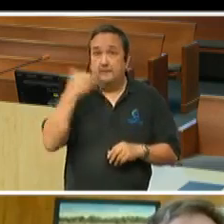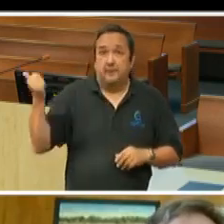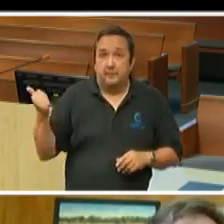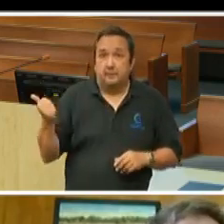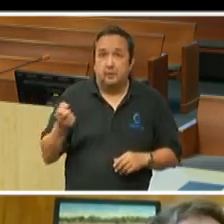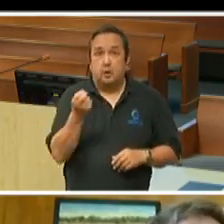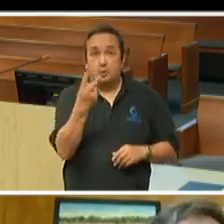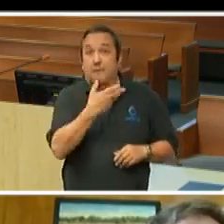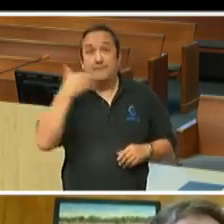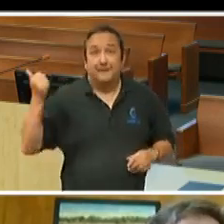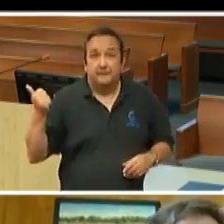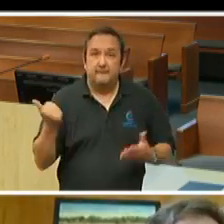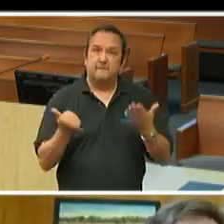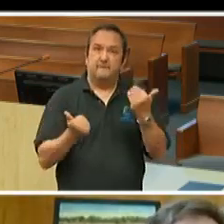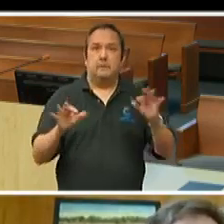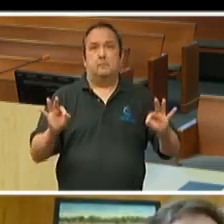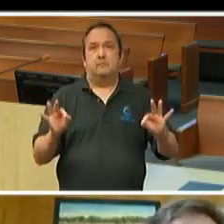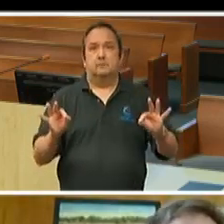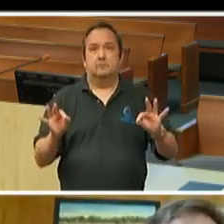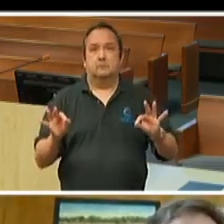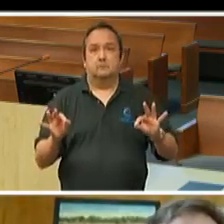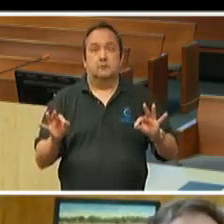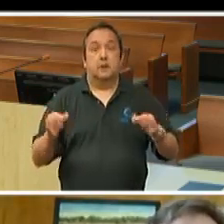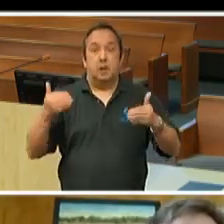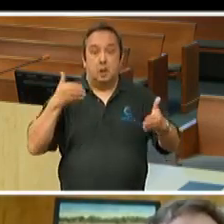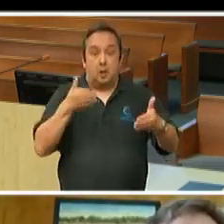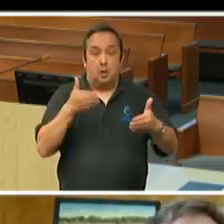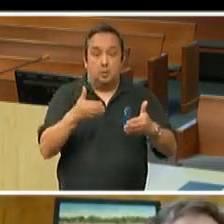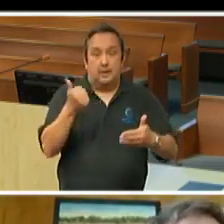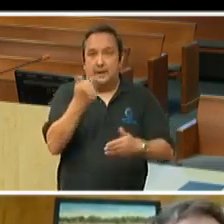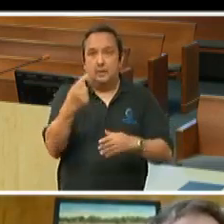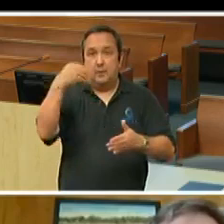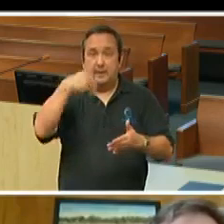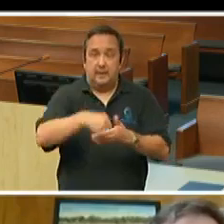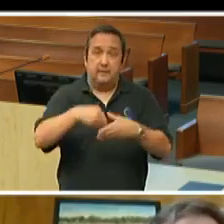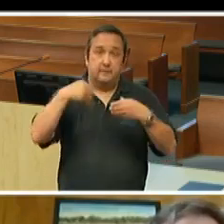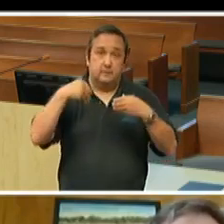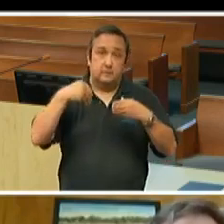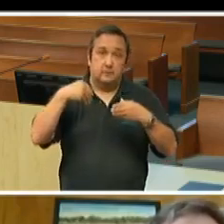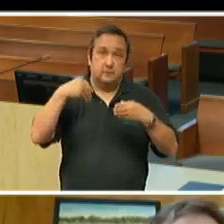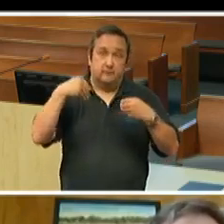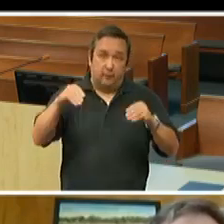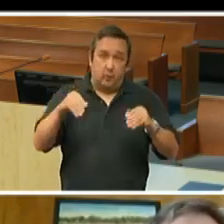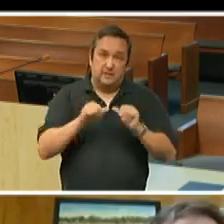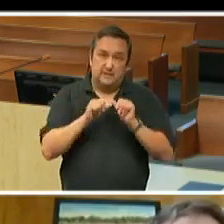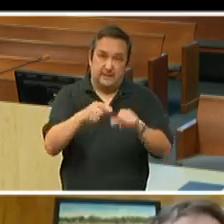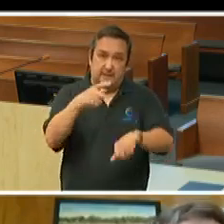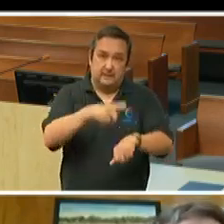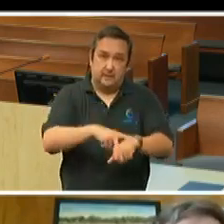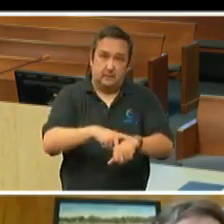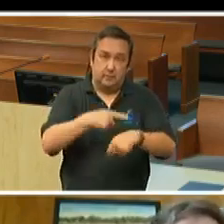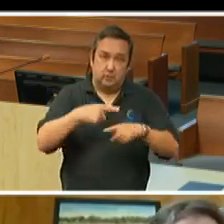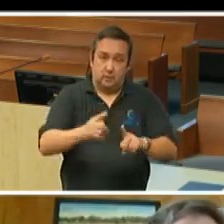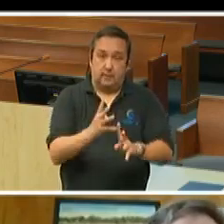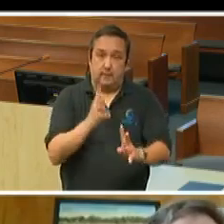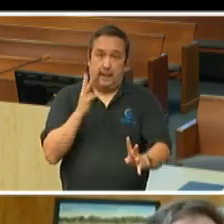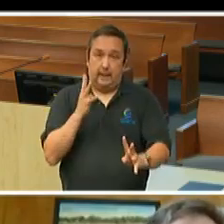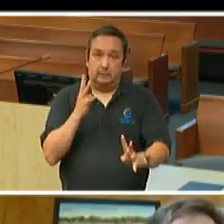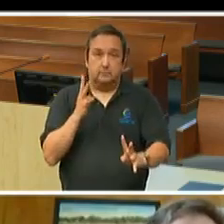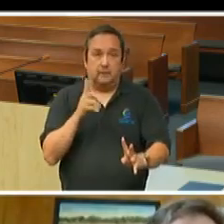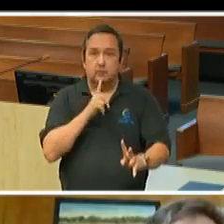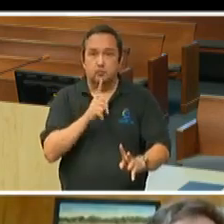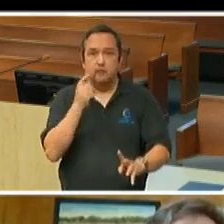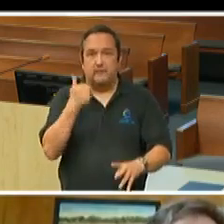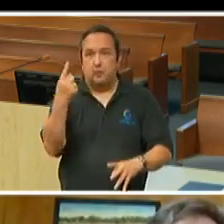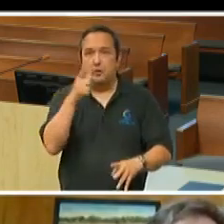12 feet's better. 15 feet's better. The closest I was to other people for a sustained period of time was during the line, and I think that's true of everyone